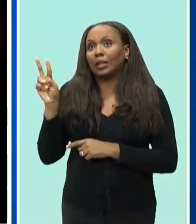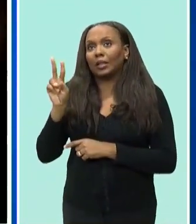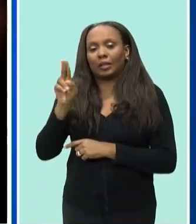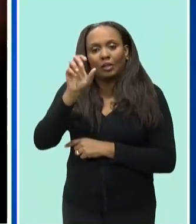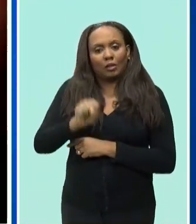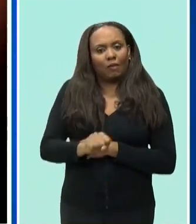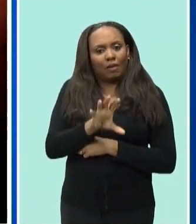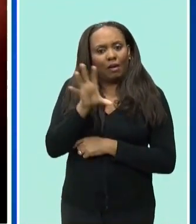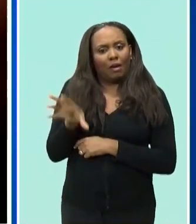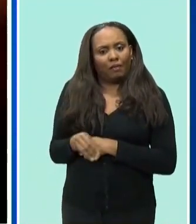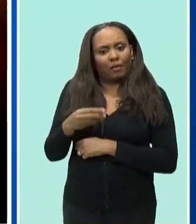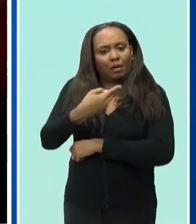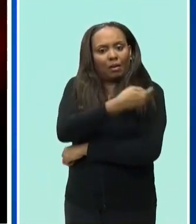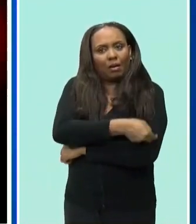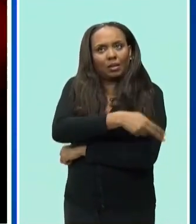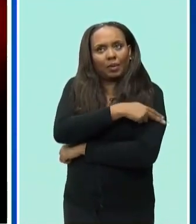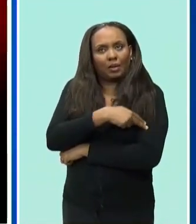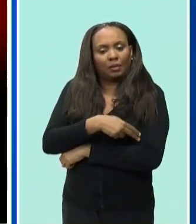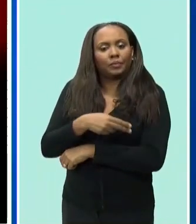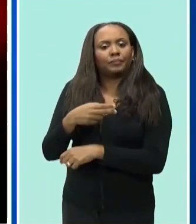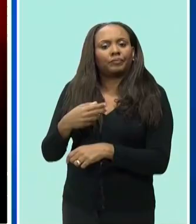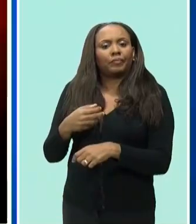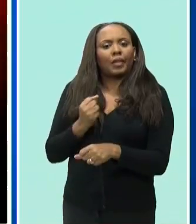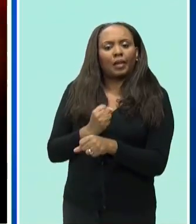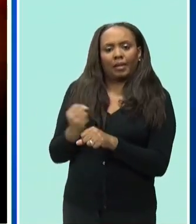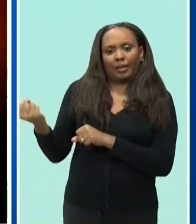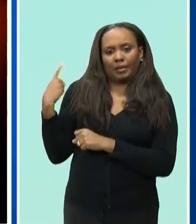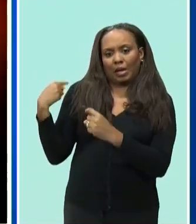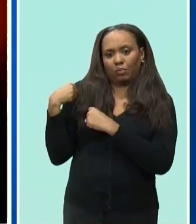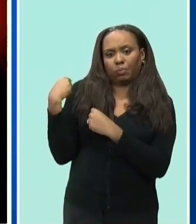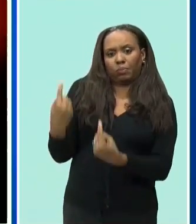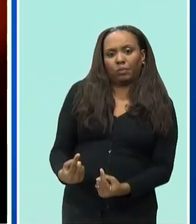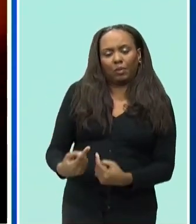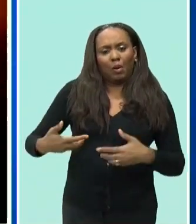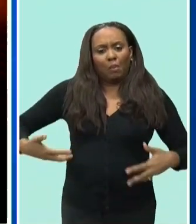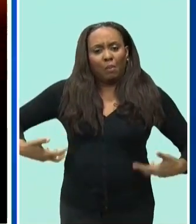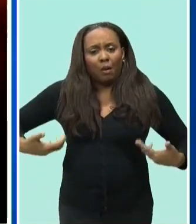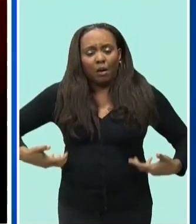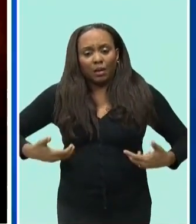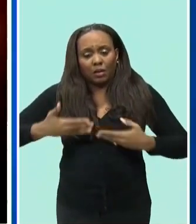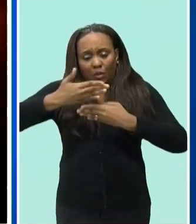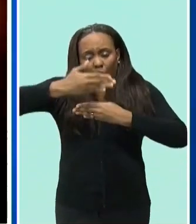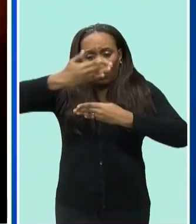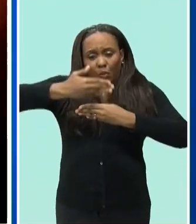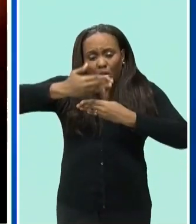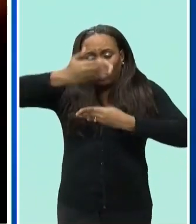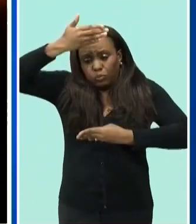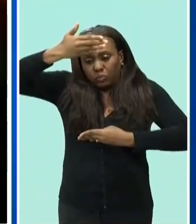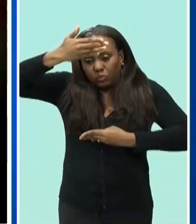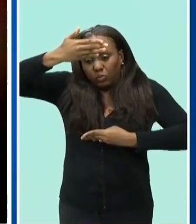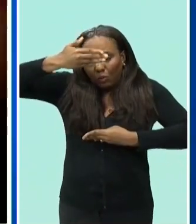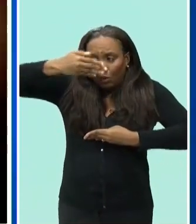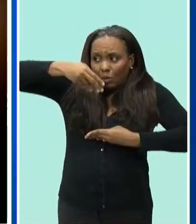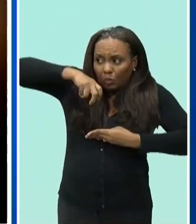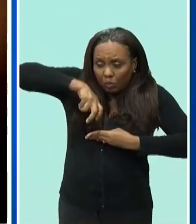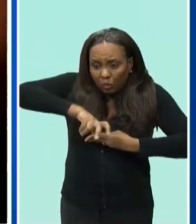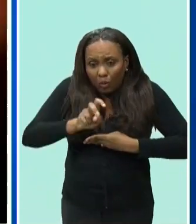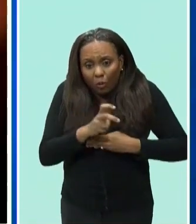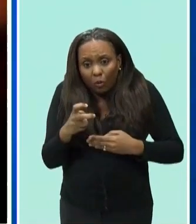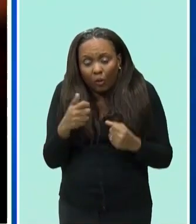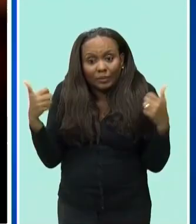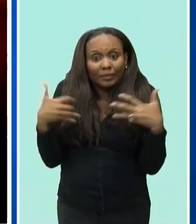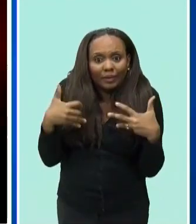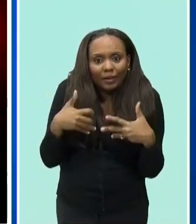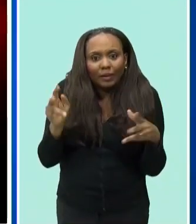captured in a South African hospital. Since late last year, monkeys have been entering the facility through open windows, scaring